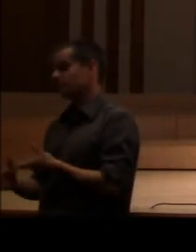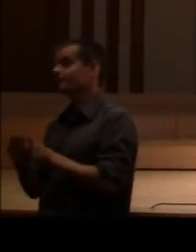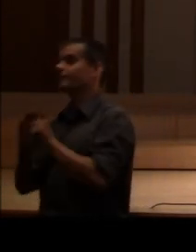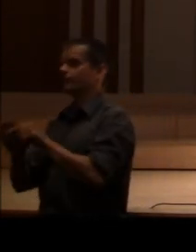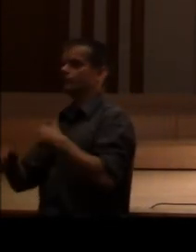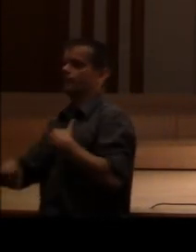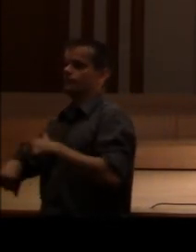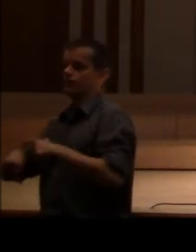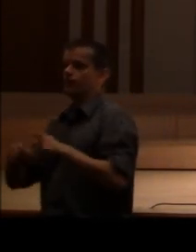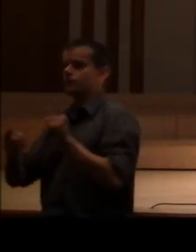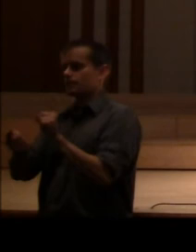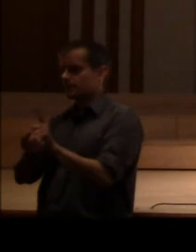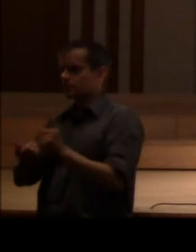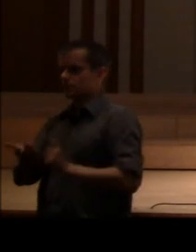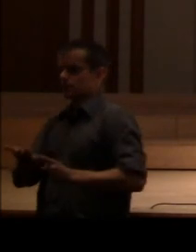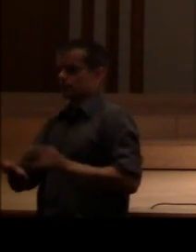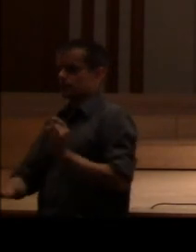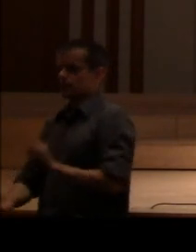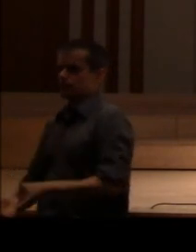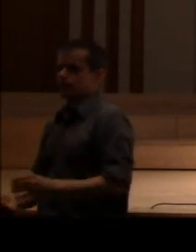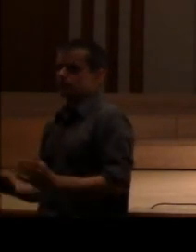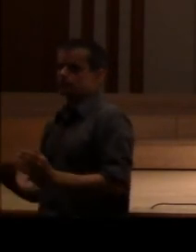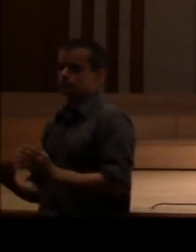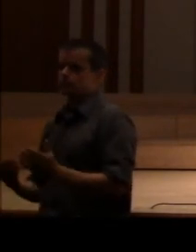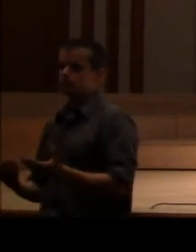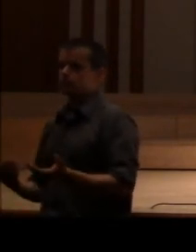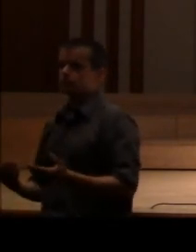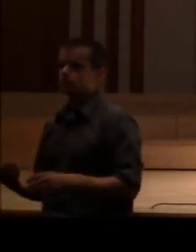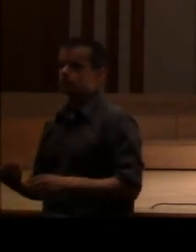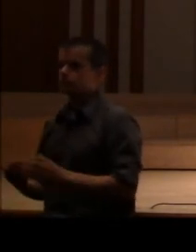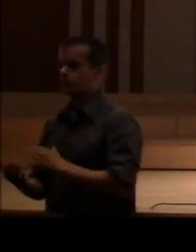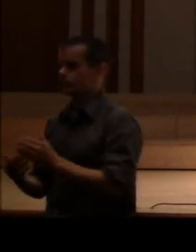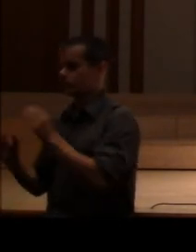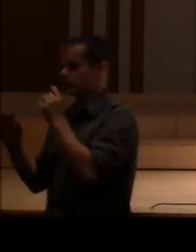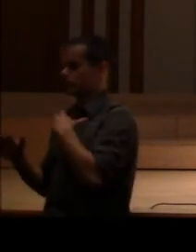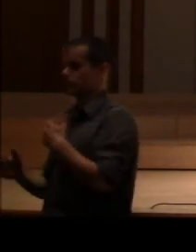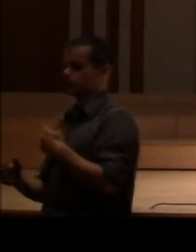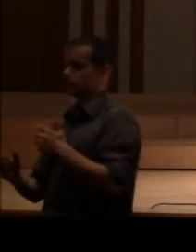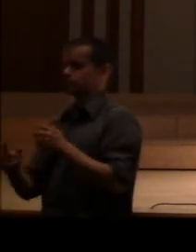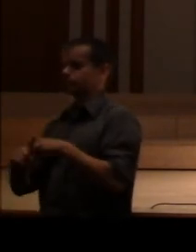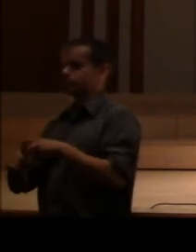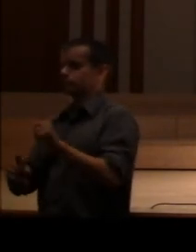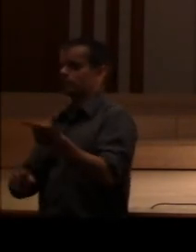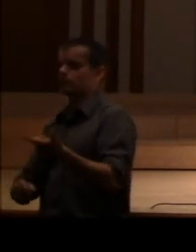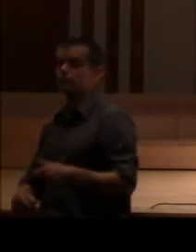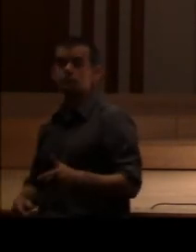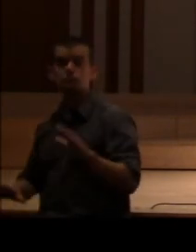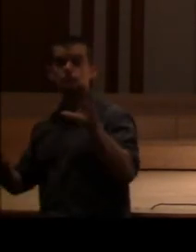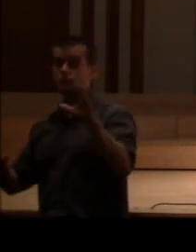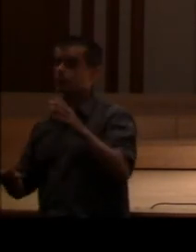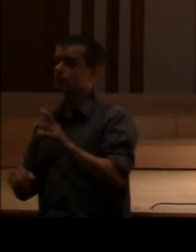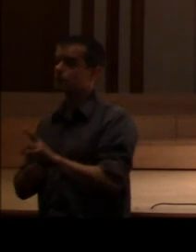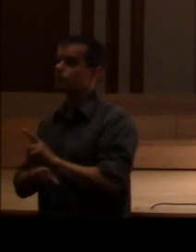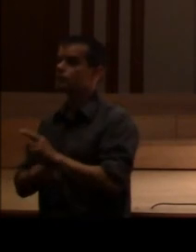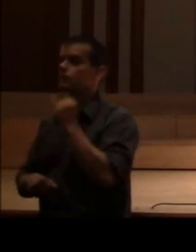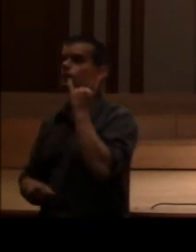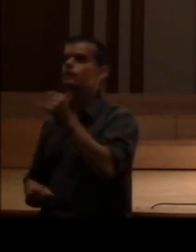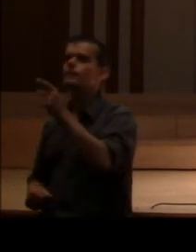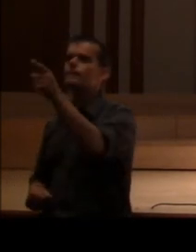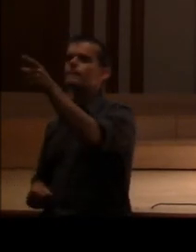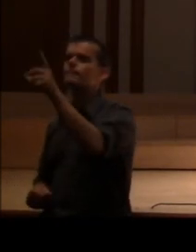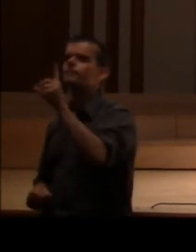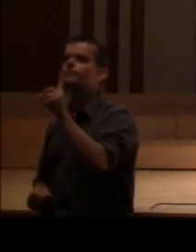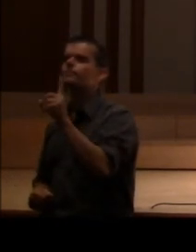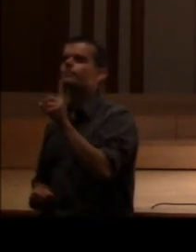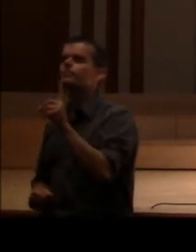contact stays there, even though the teacher might have to confer with too many people. Great. All amazing ideas. Any other? Yes? Dragon